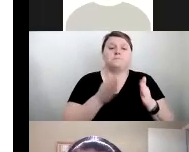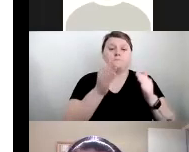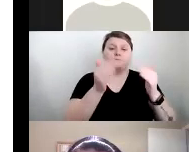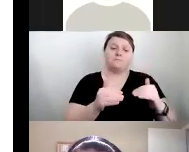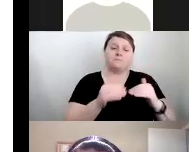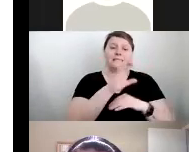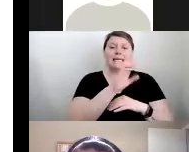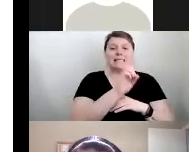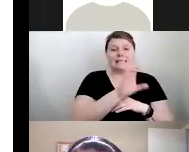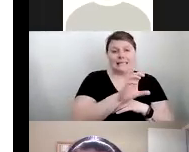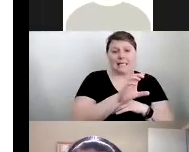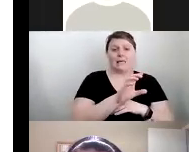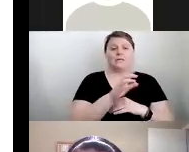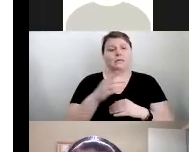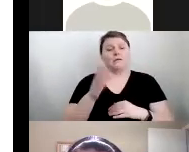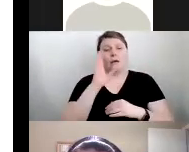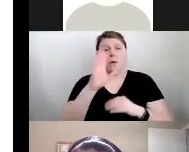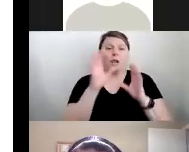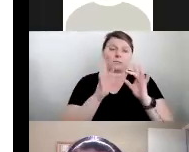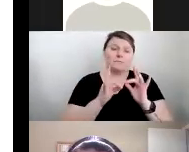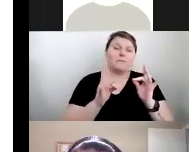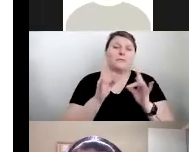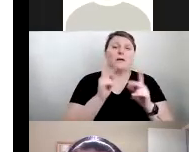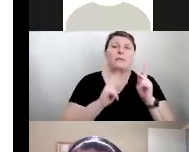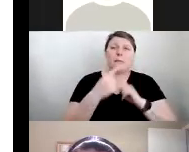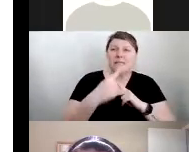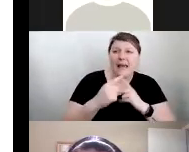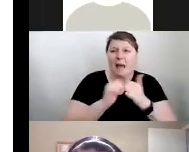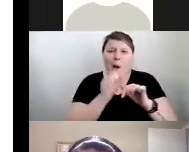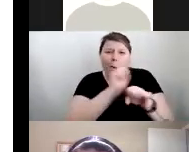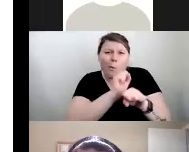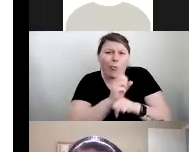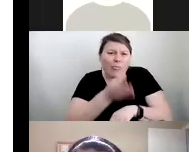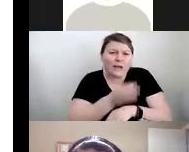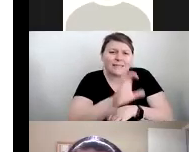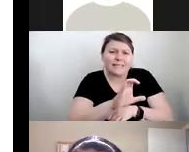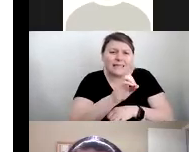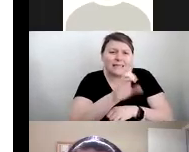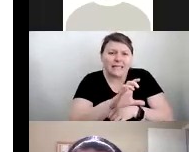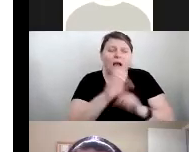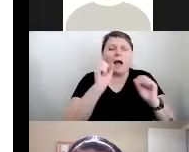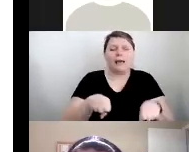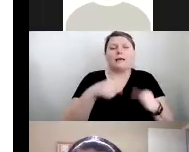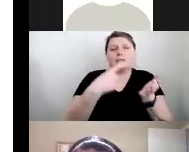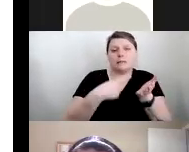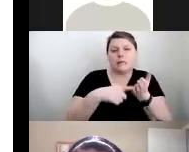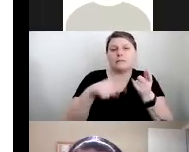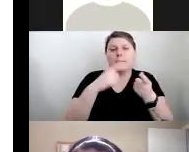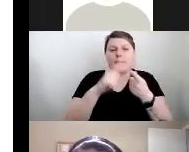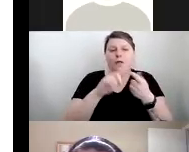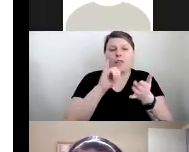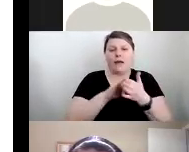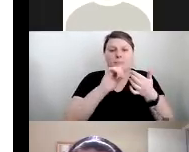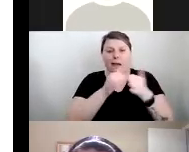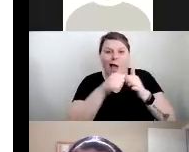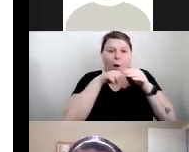really one of the most common questions I get is, how can I work at the CDC? And so we can talk a little bit about pathways for